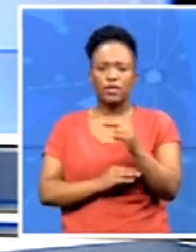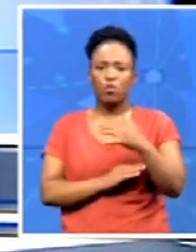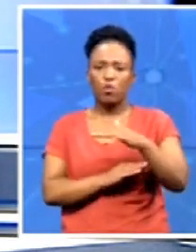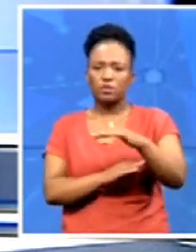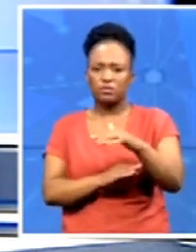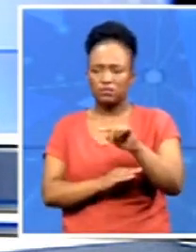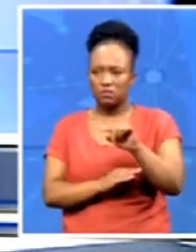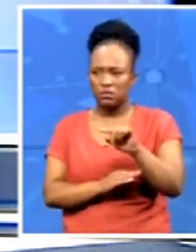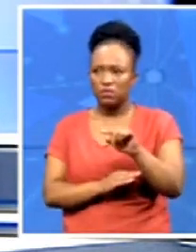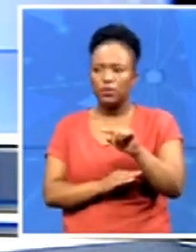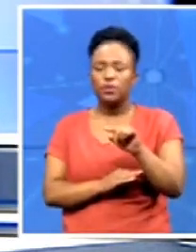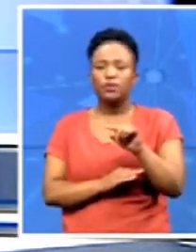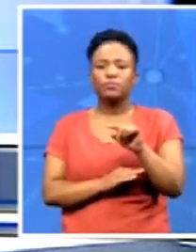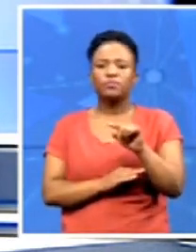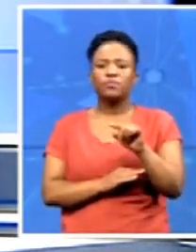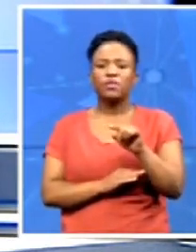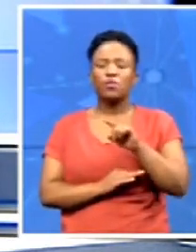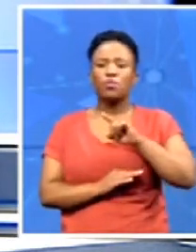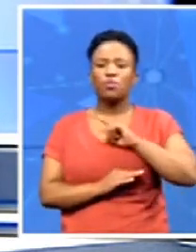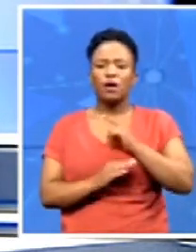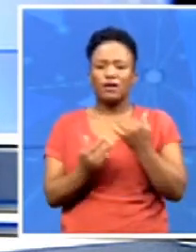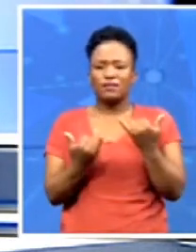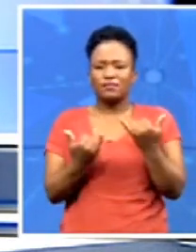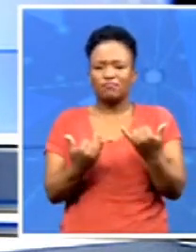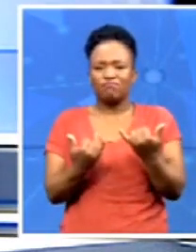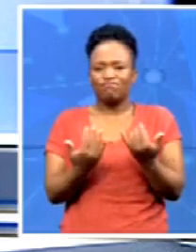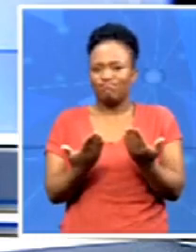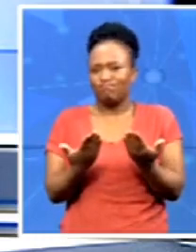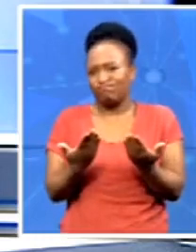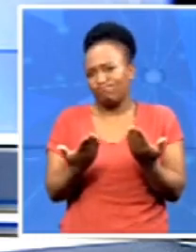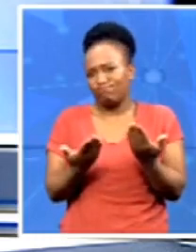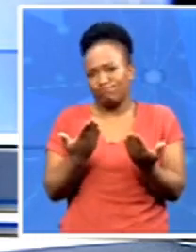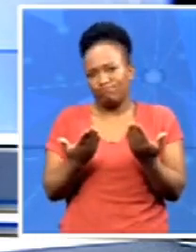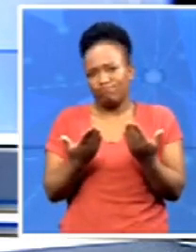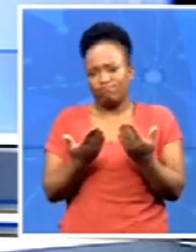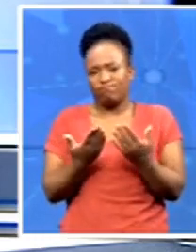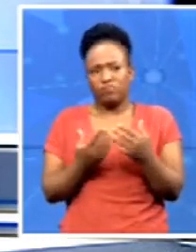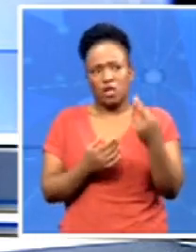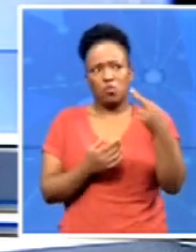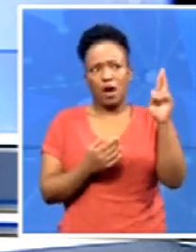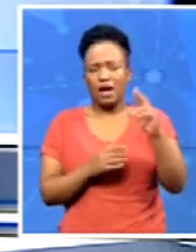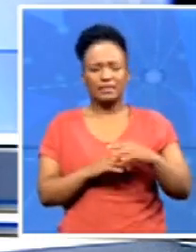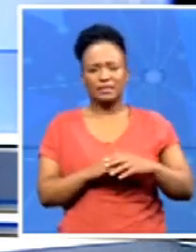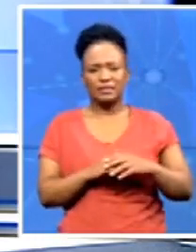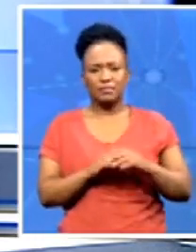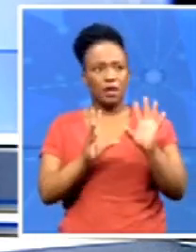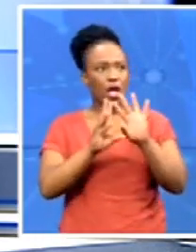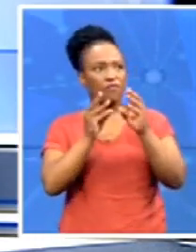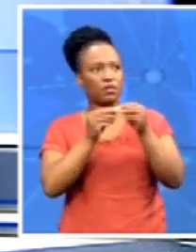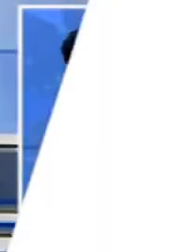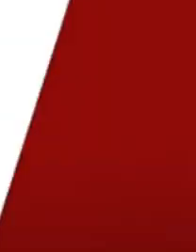the seemingly not necessarily correct assumption that everything is well now?